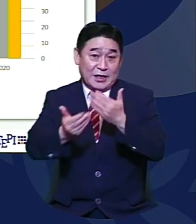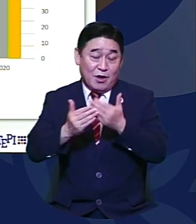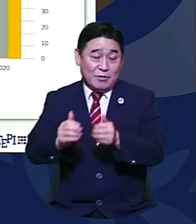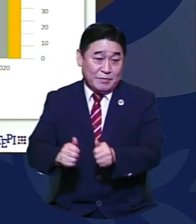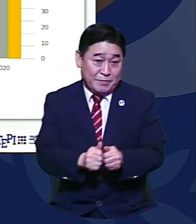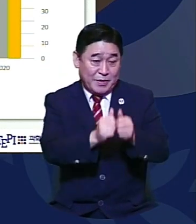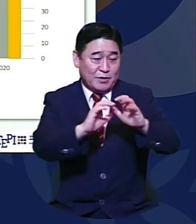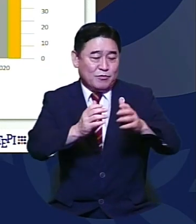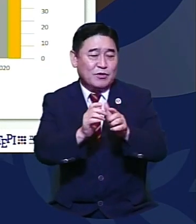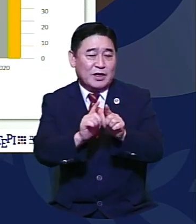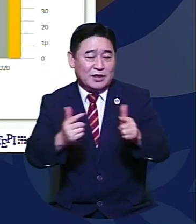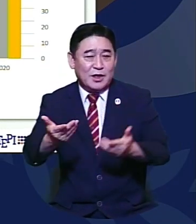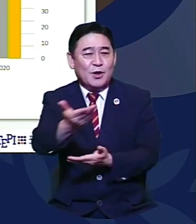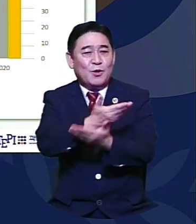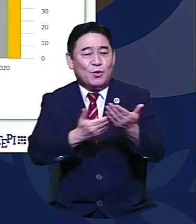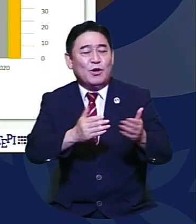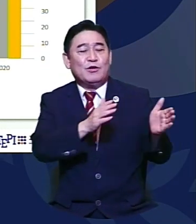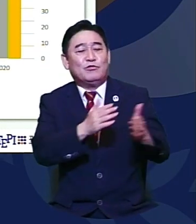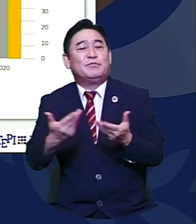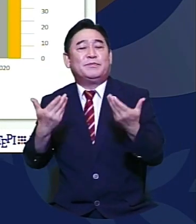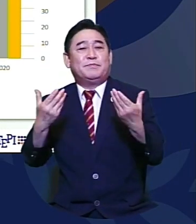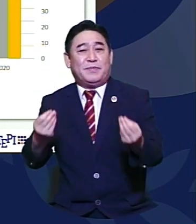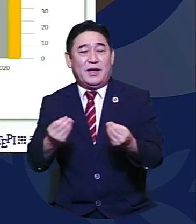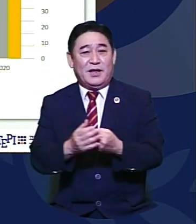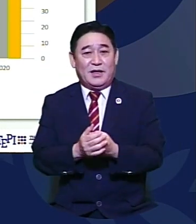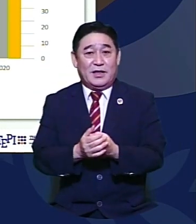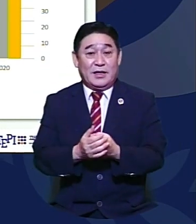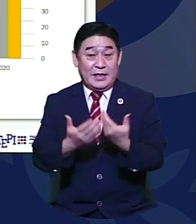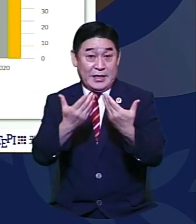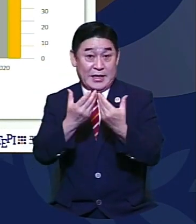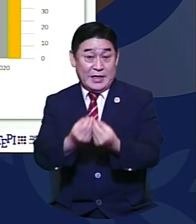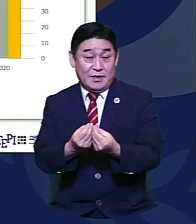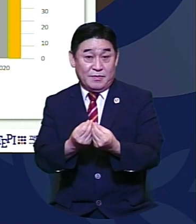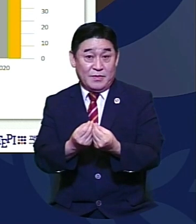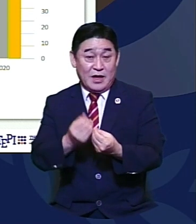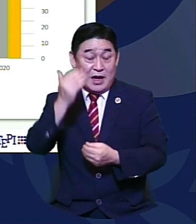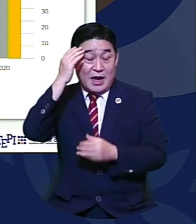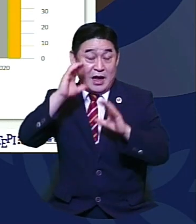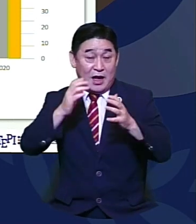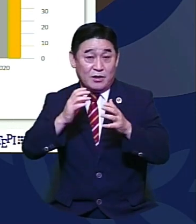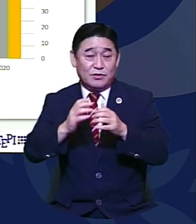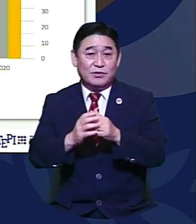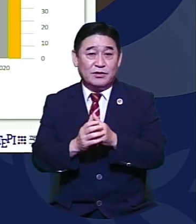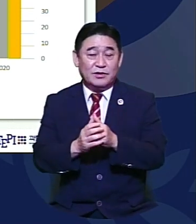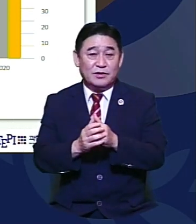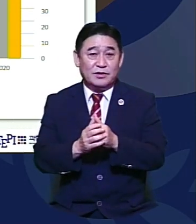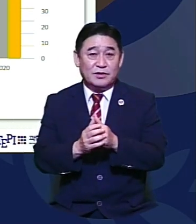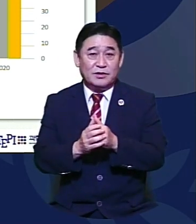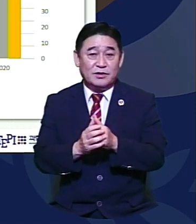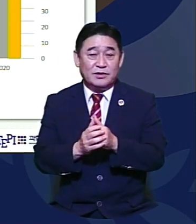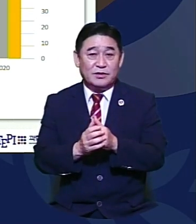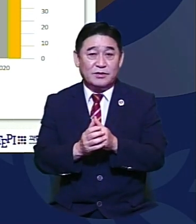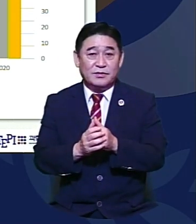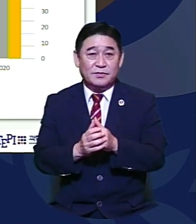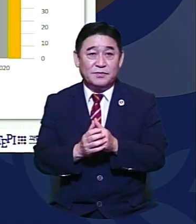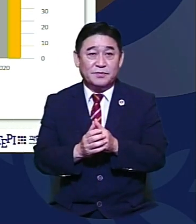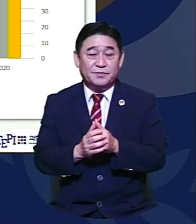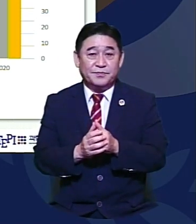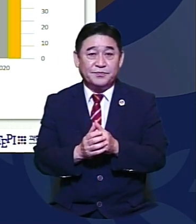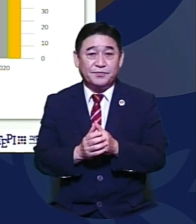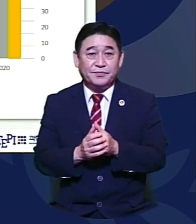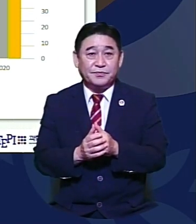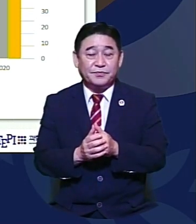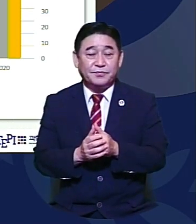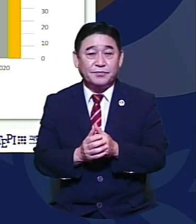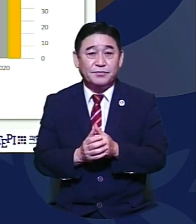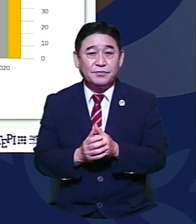countries. For example, Korea has set up some kind of the act. Here is a